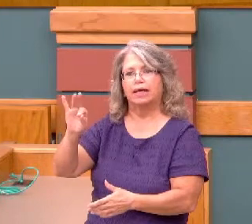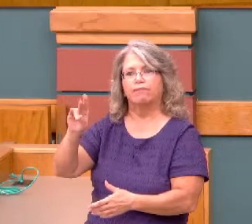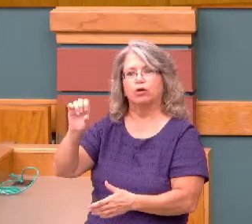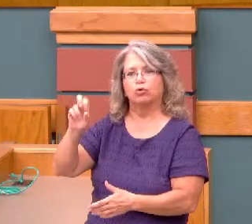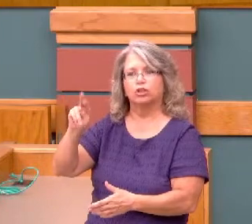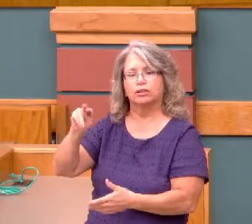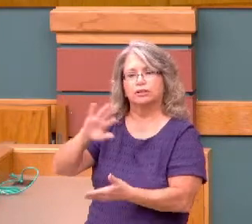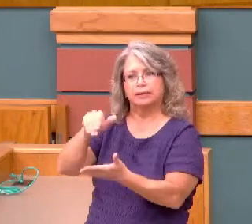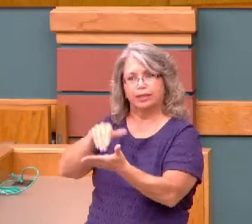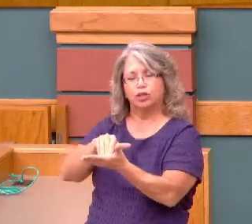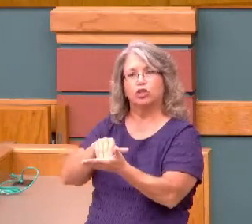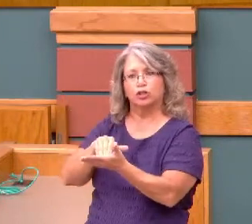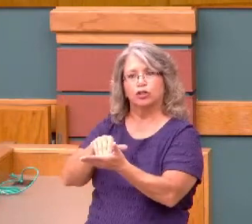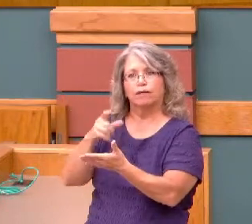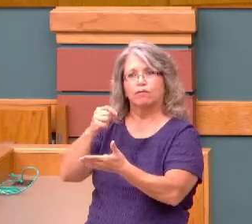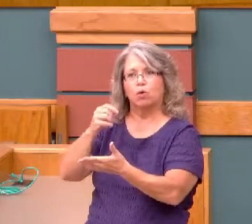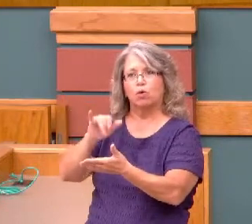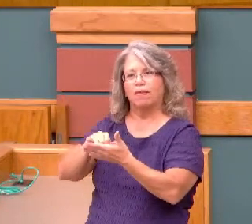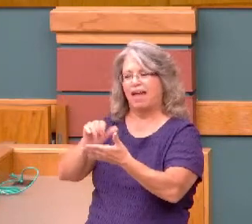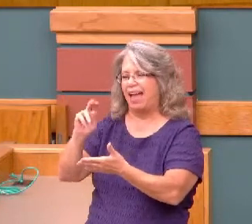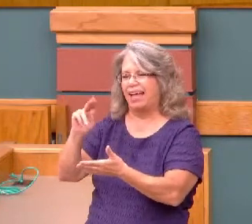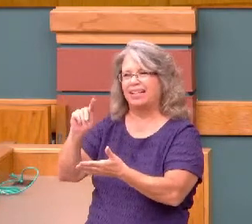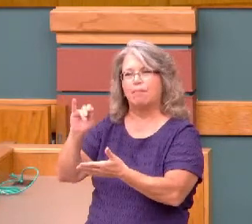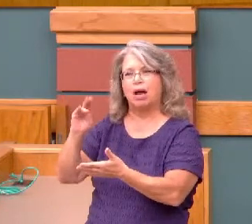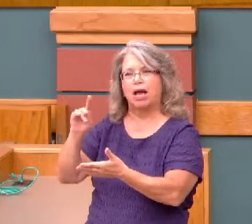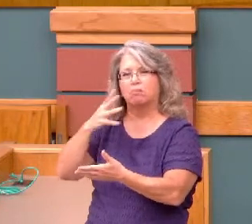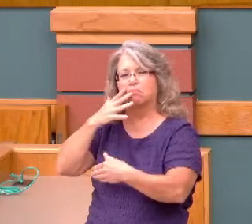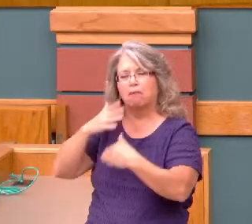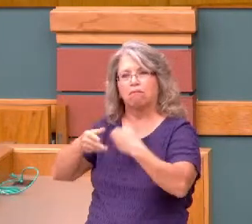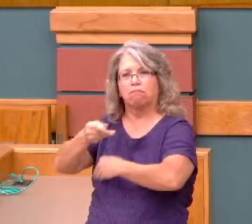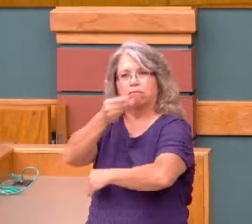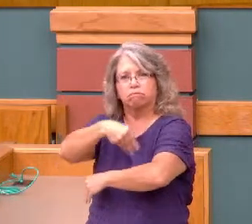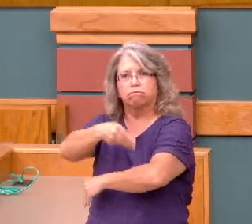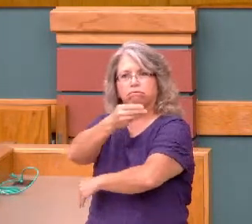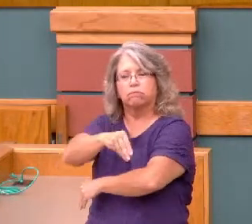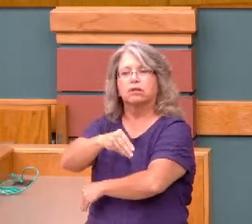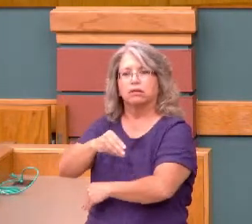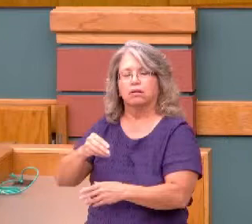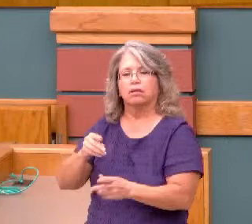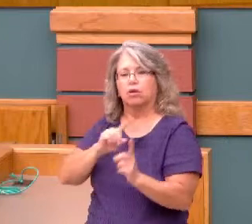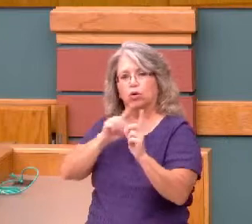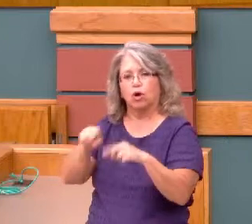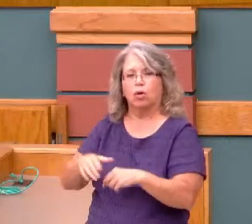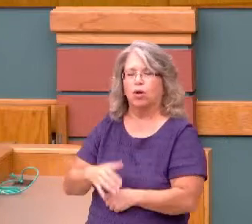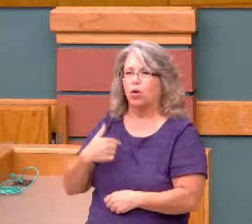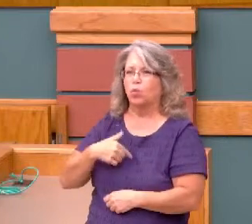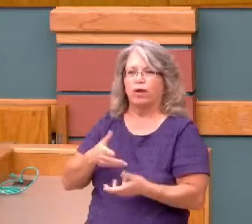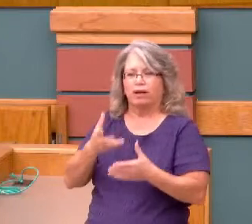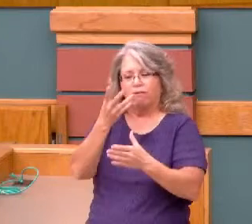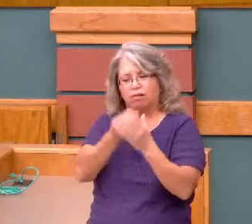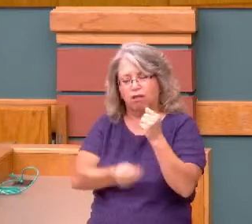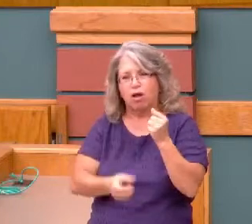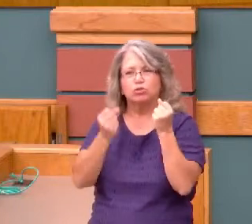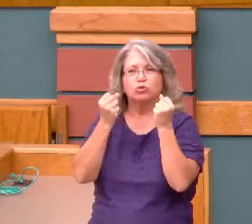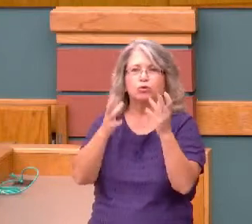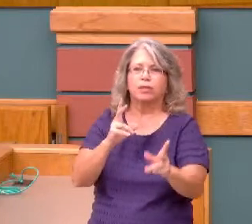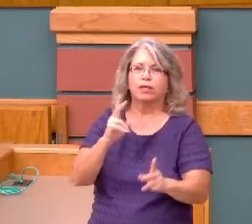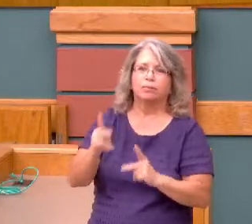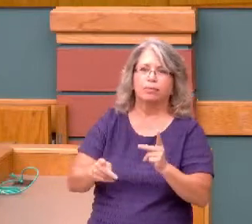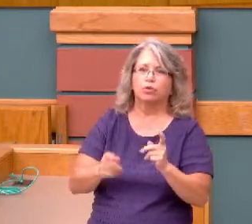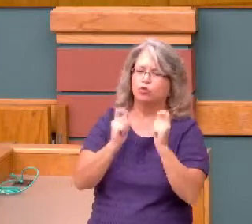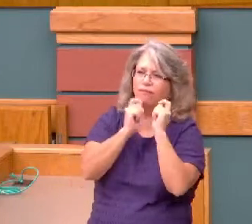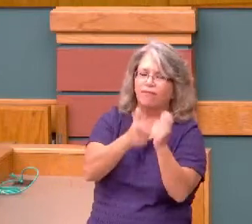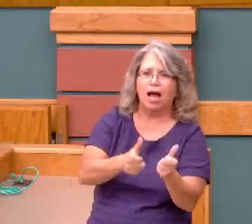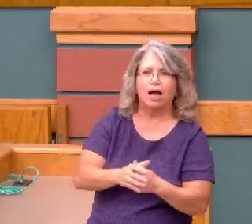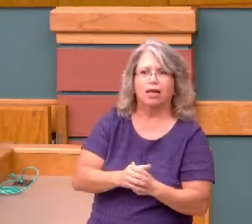hospitals. I just feel like we've lost too many, too fast and too soon, all over again. I ask